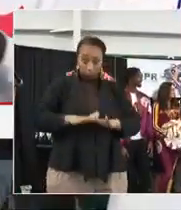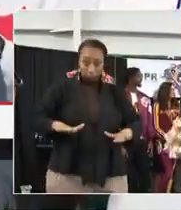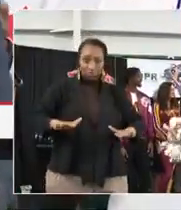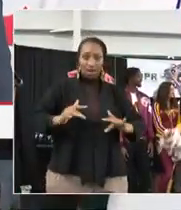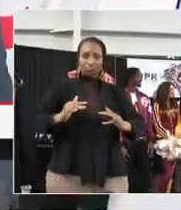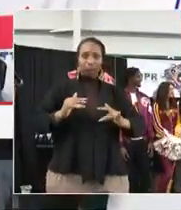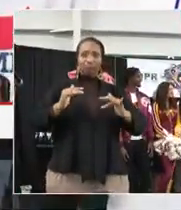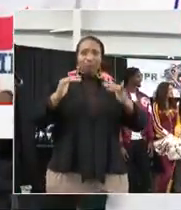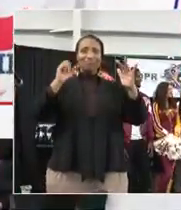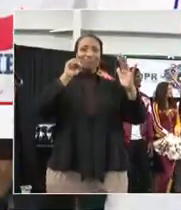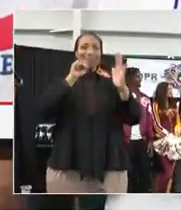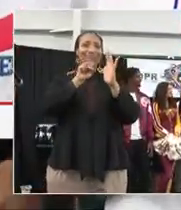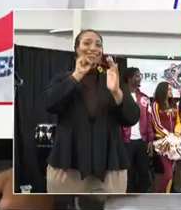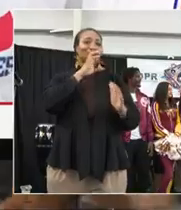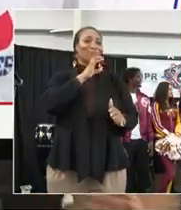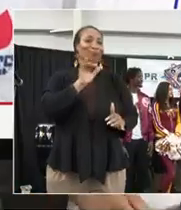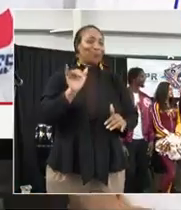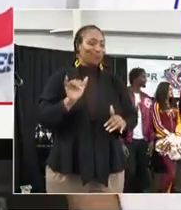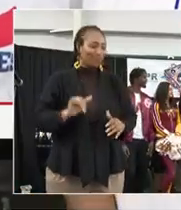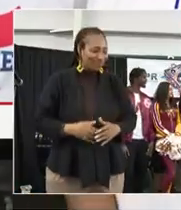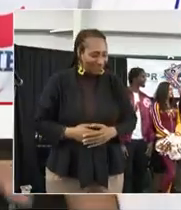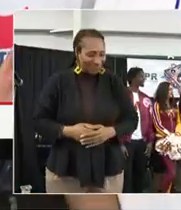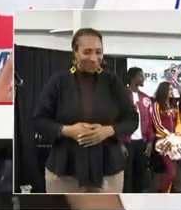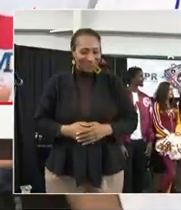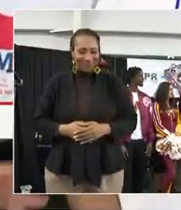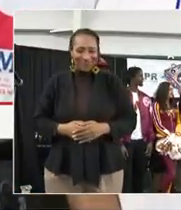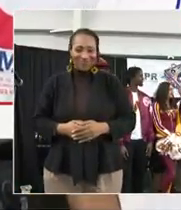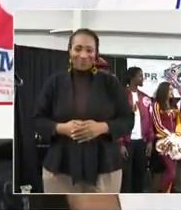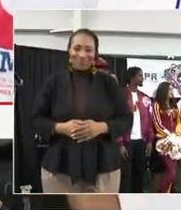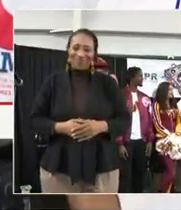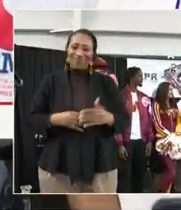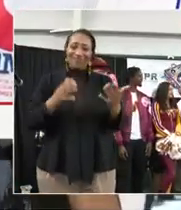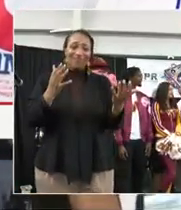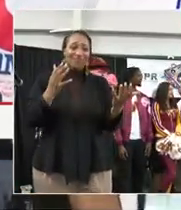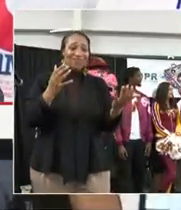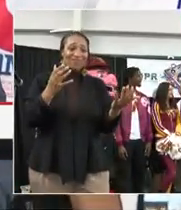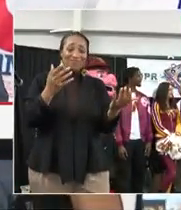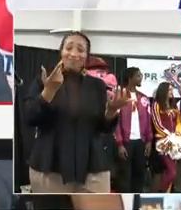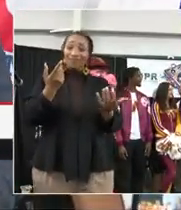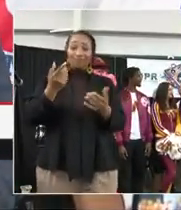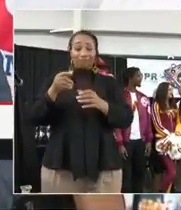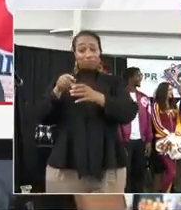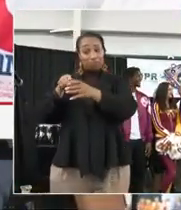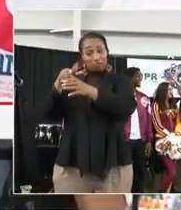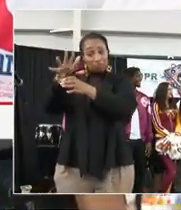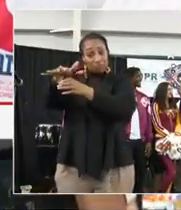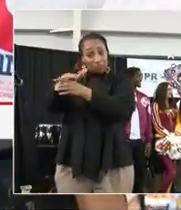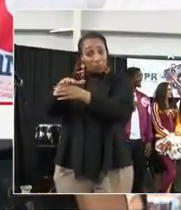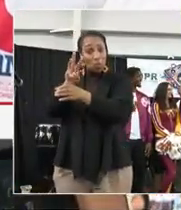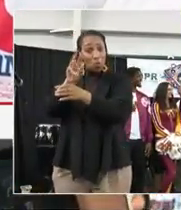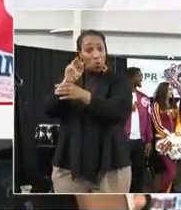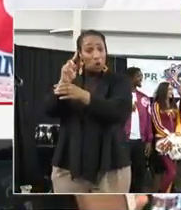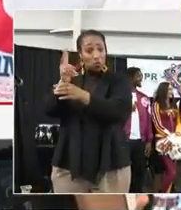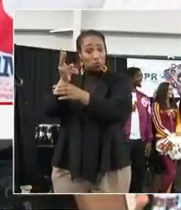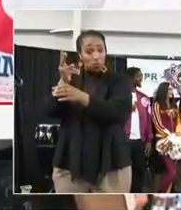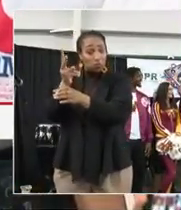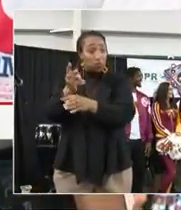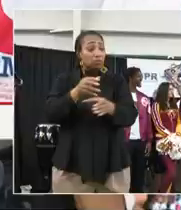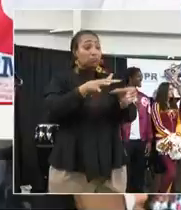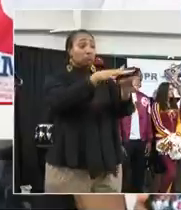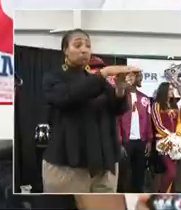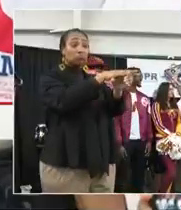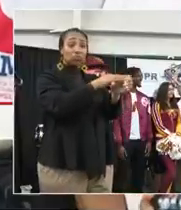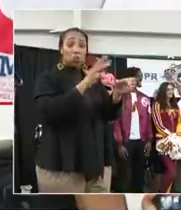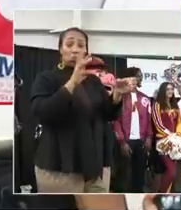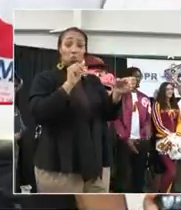it downtown in Ward 2. We've done it in Ward 6. And now it's time to do it in